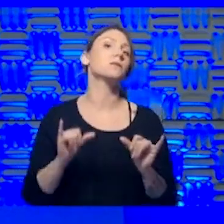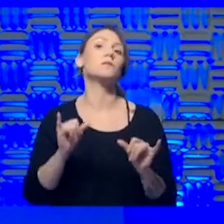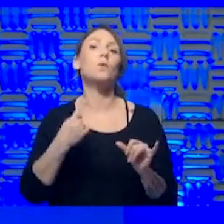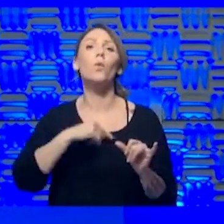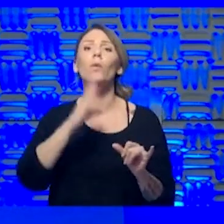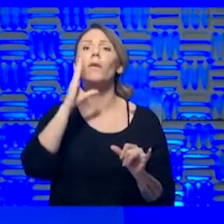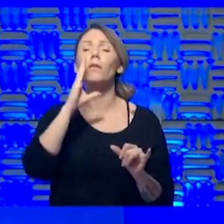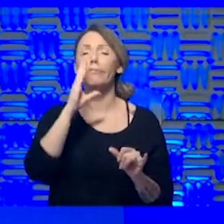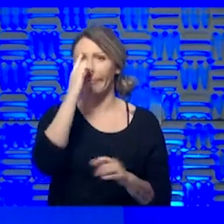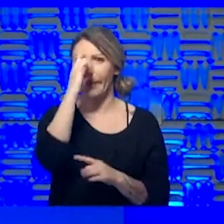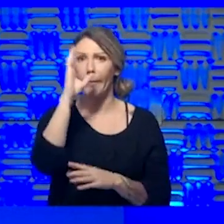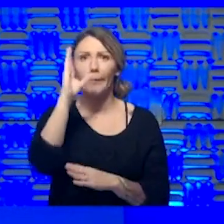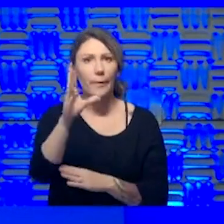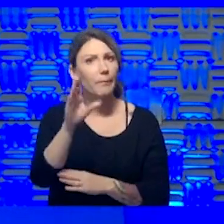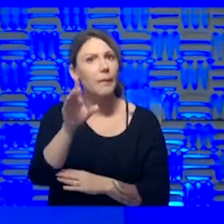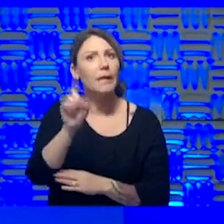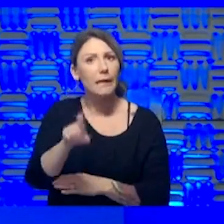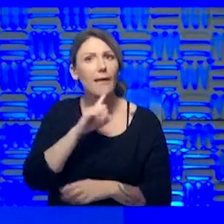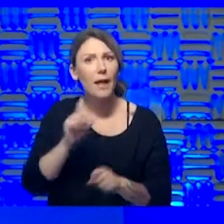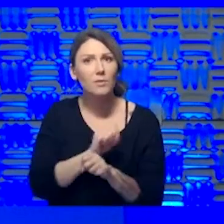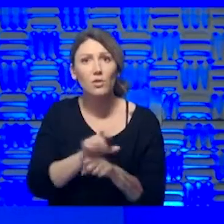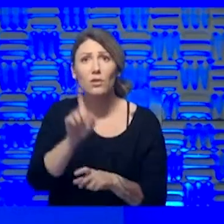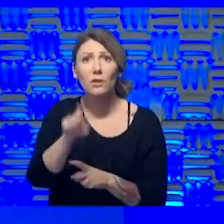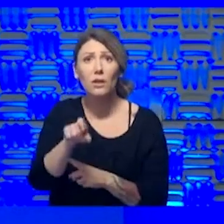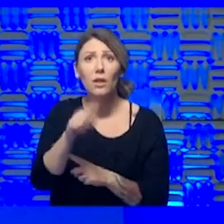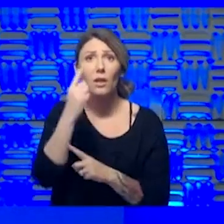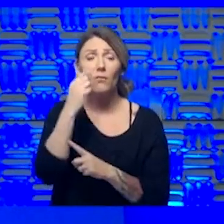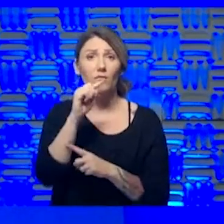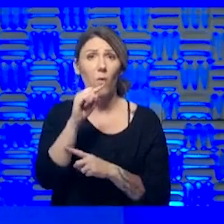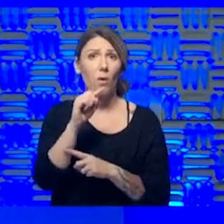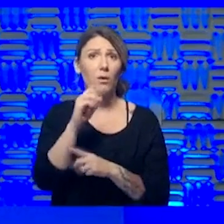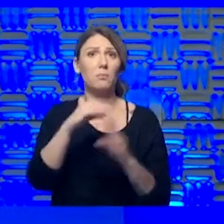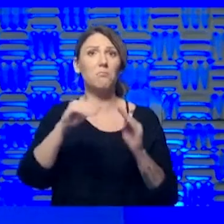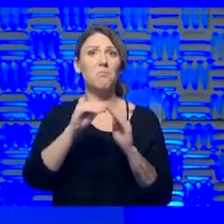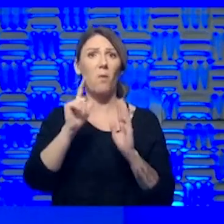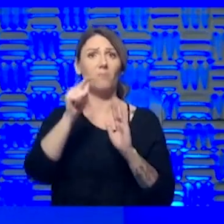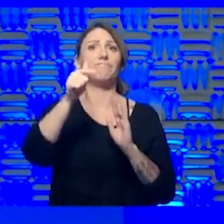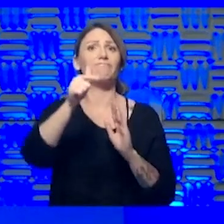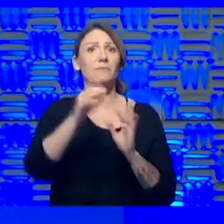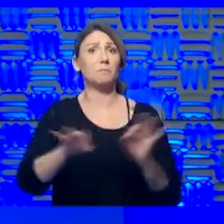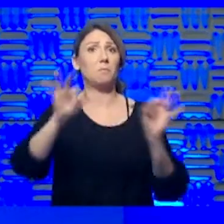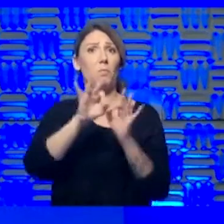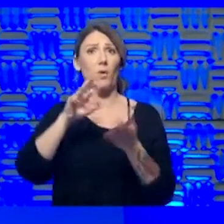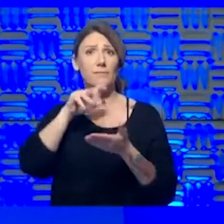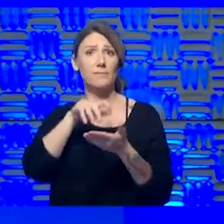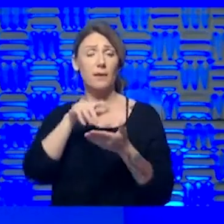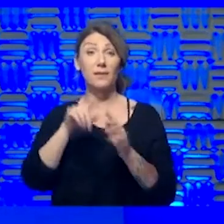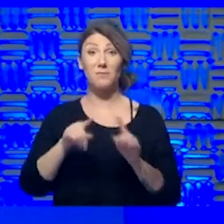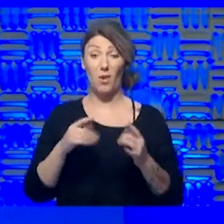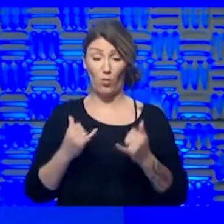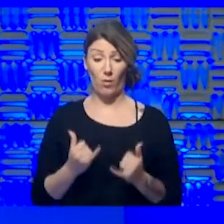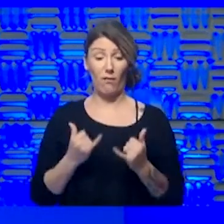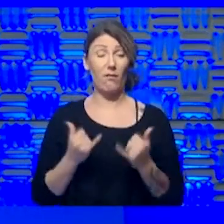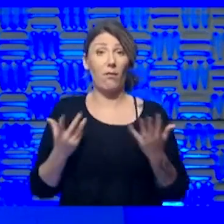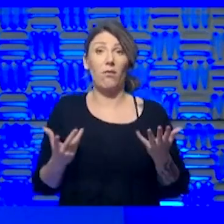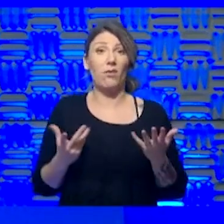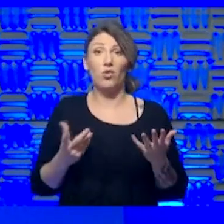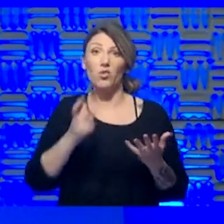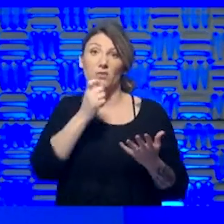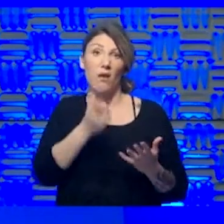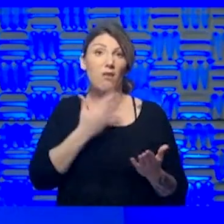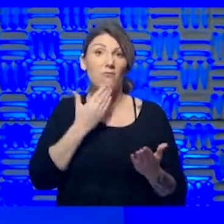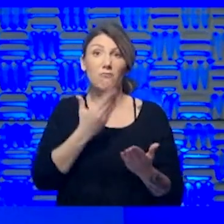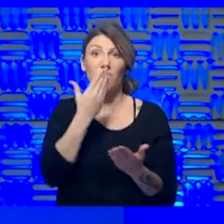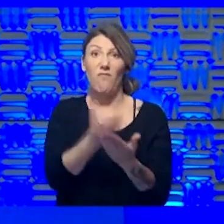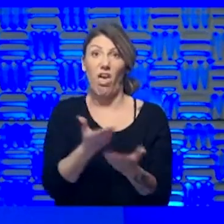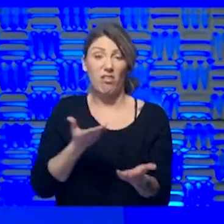be an absolute need, and we will use it for prevalence studies. But at this point in time, there hasn't been really good